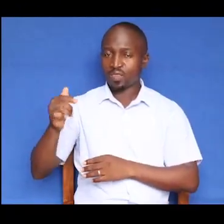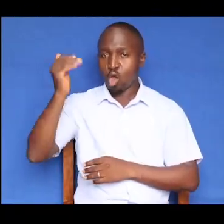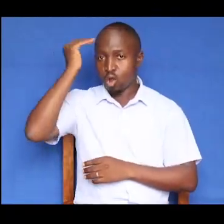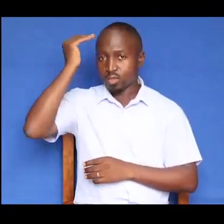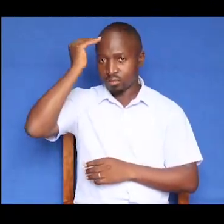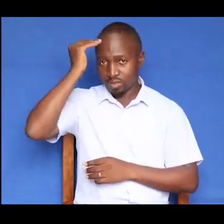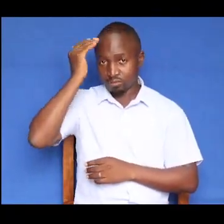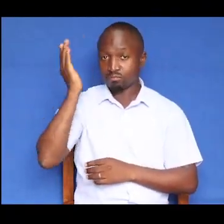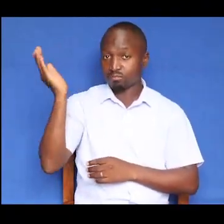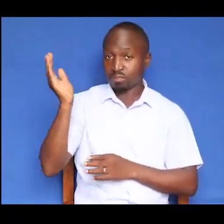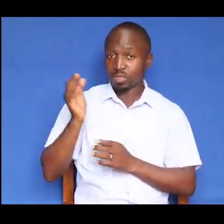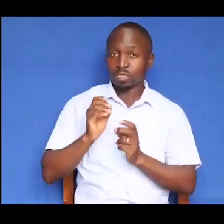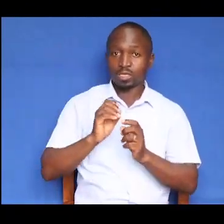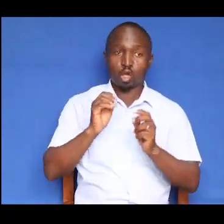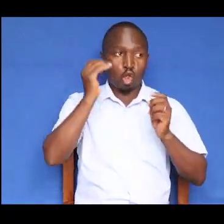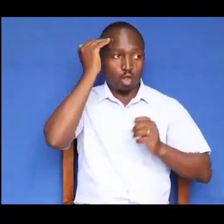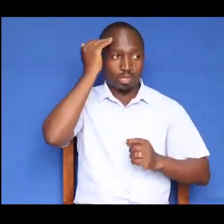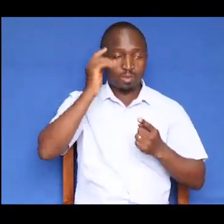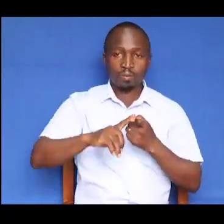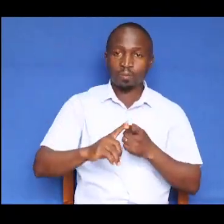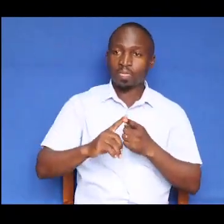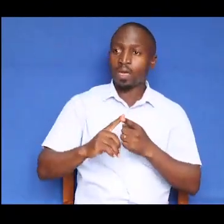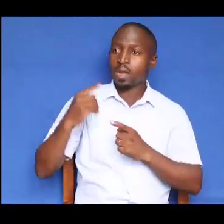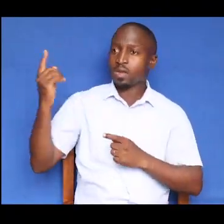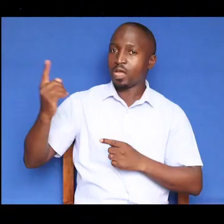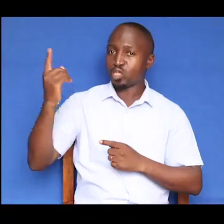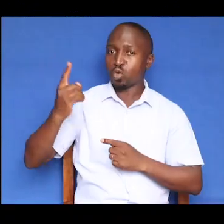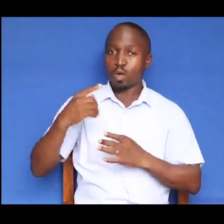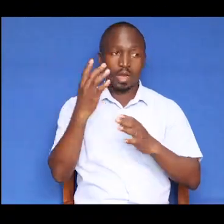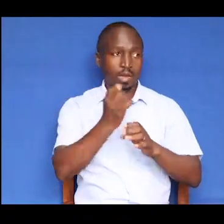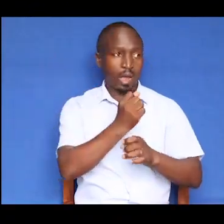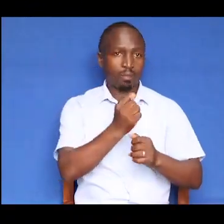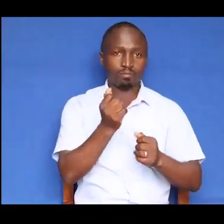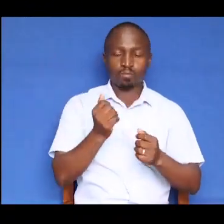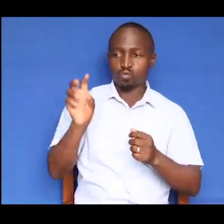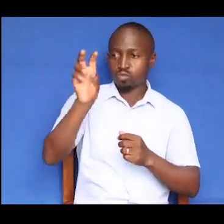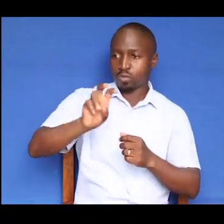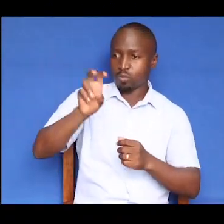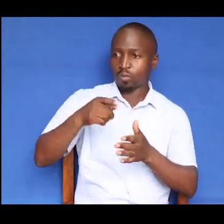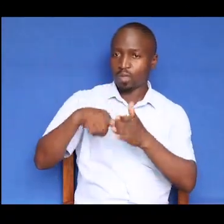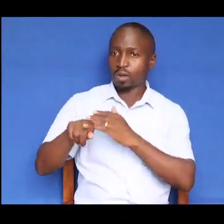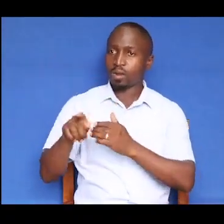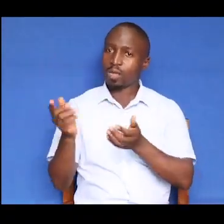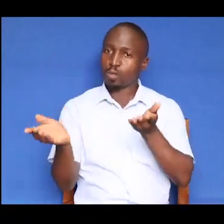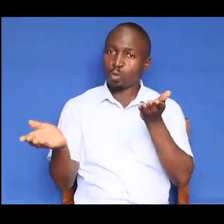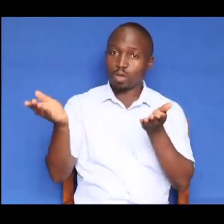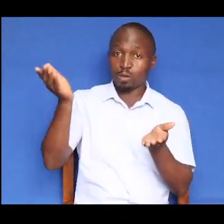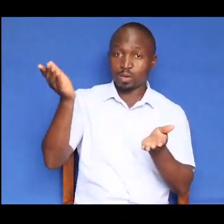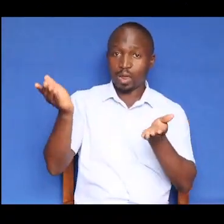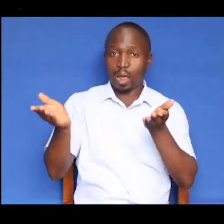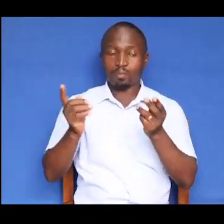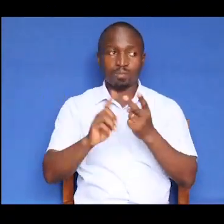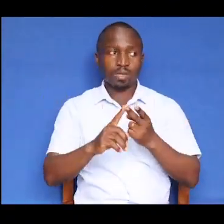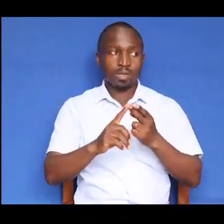this question. National income is being calculated at equilibrium. So according to this, aggregate demand, which